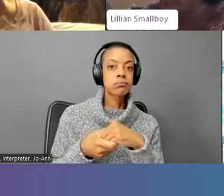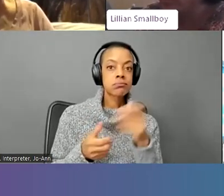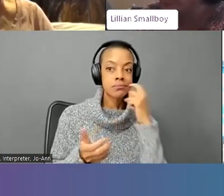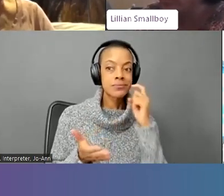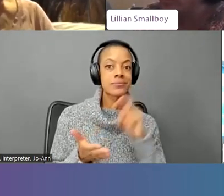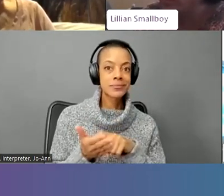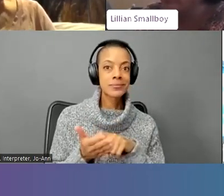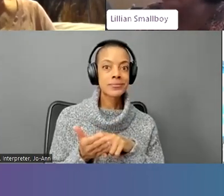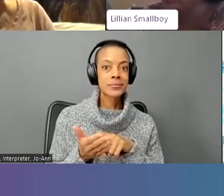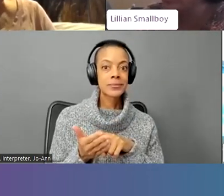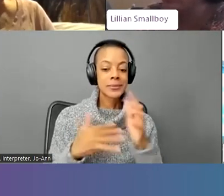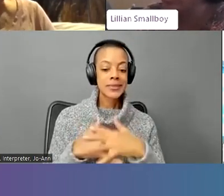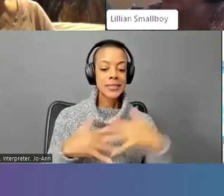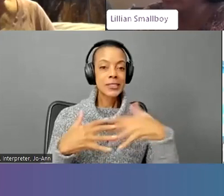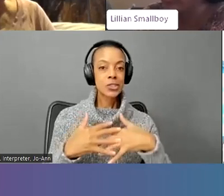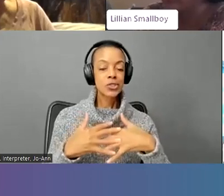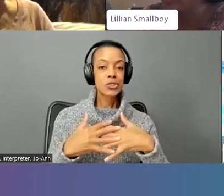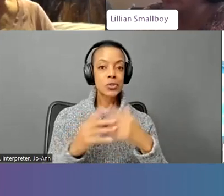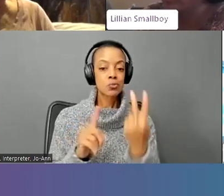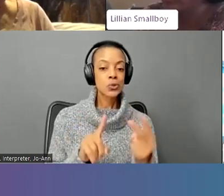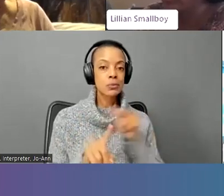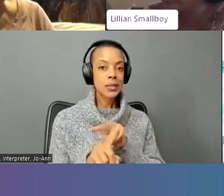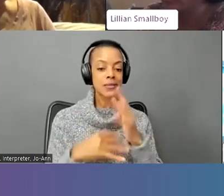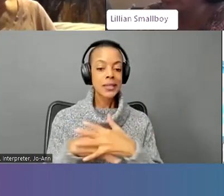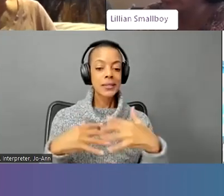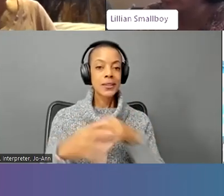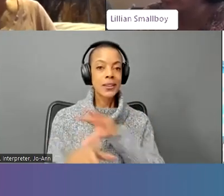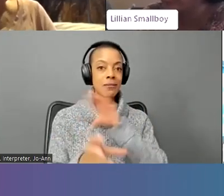Indigenous voice is important, you know, in all